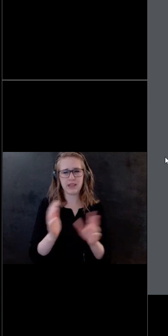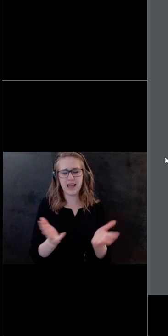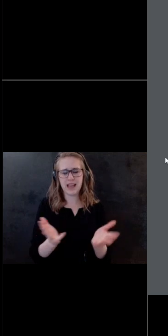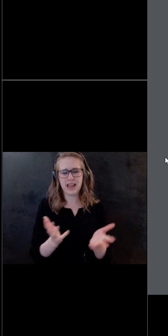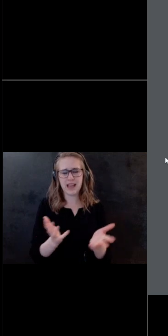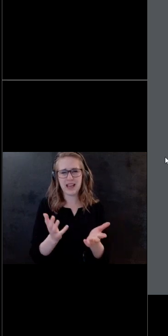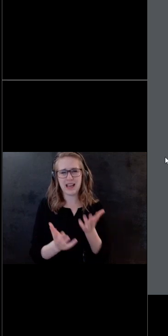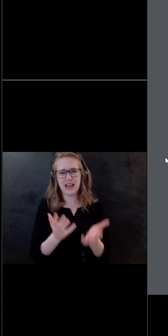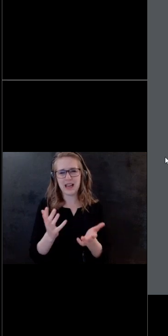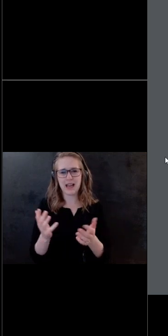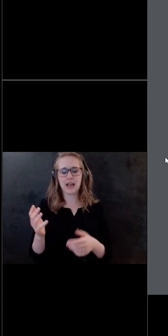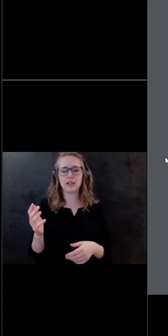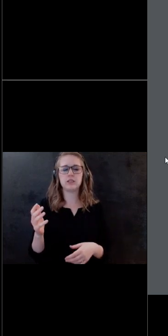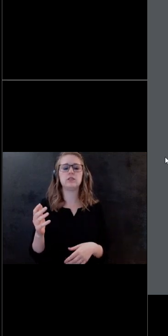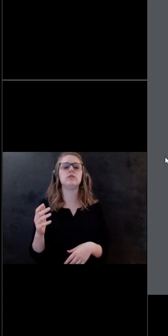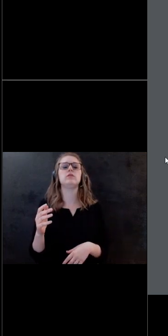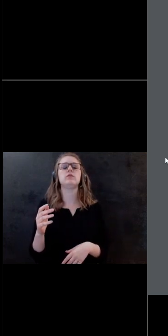So